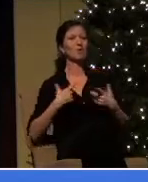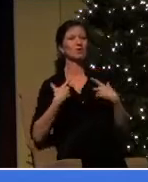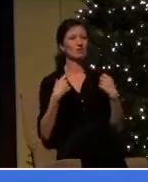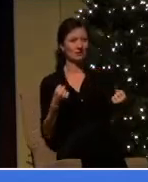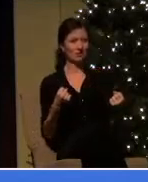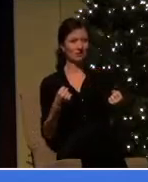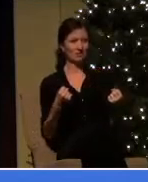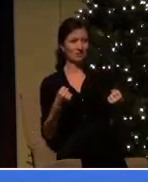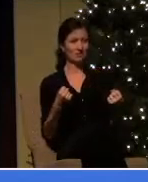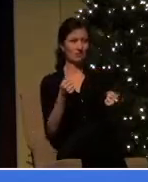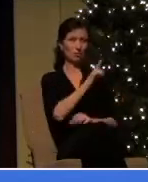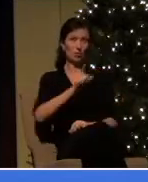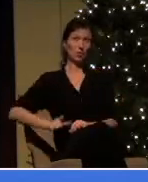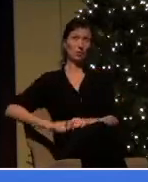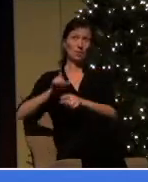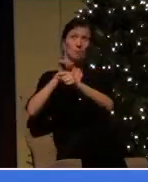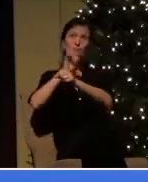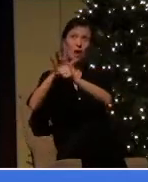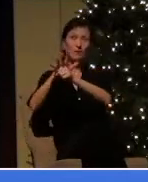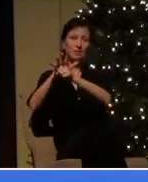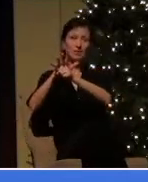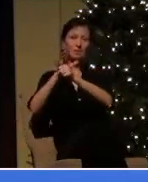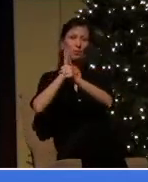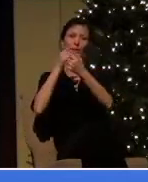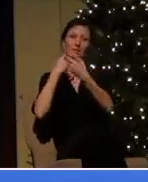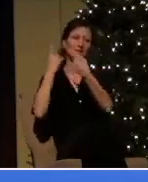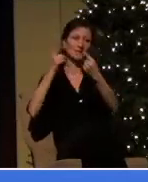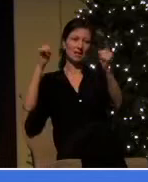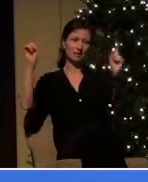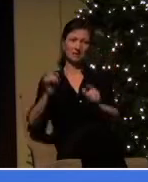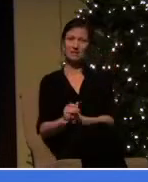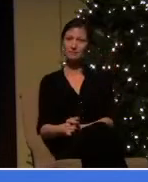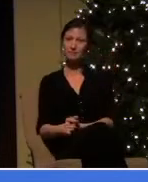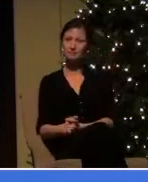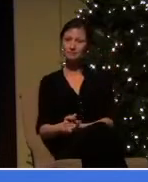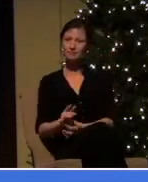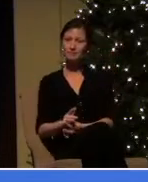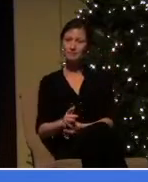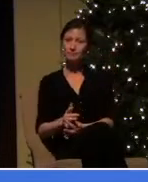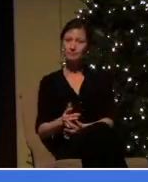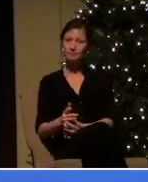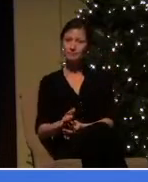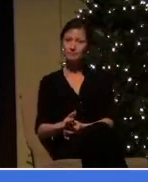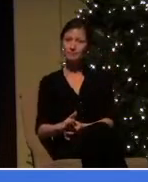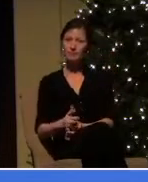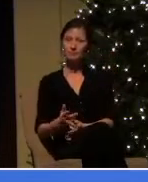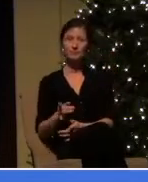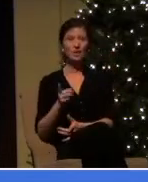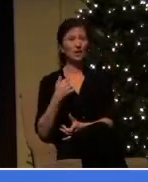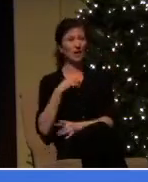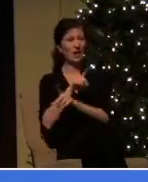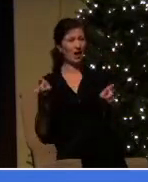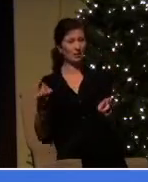do, he will bring to completion. My invitation to you this first day of 2015 is, number one, do you